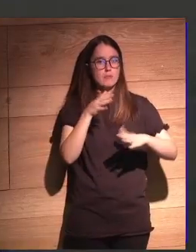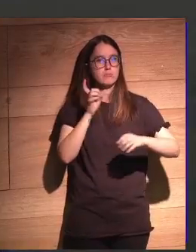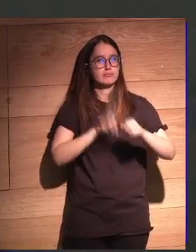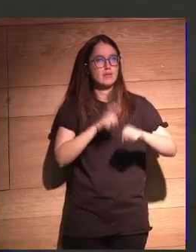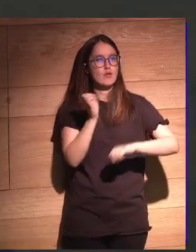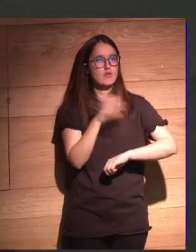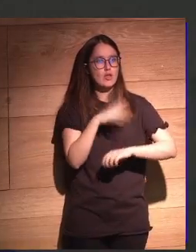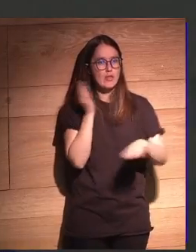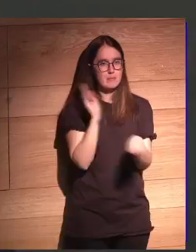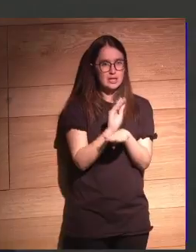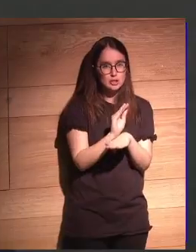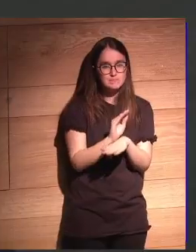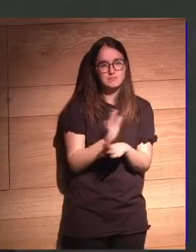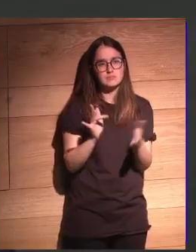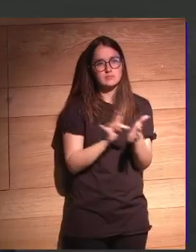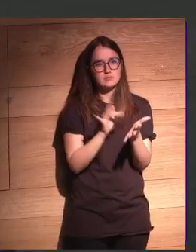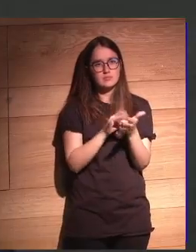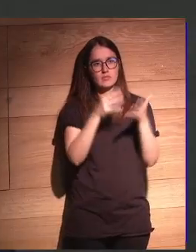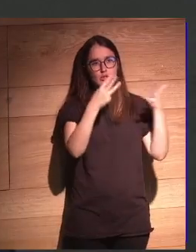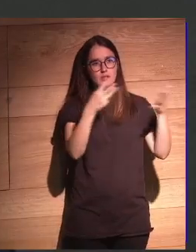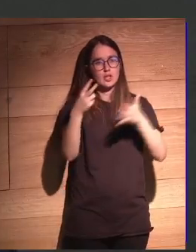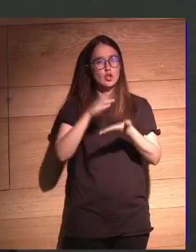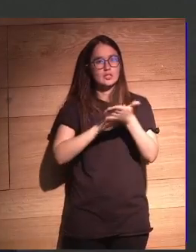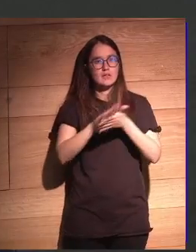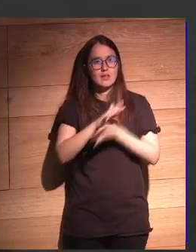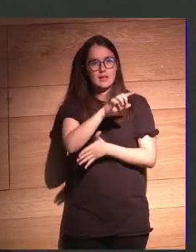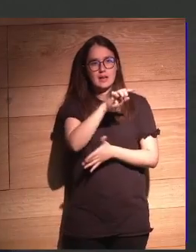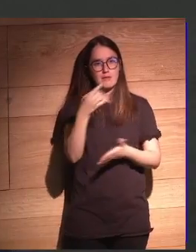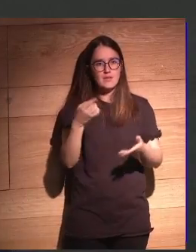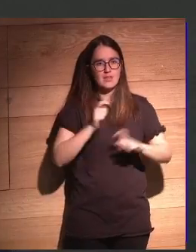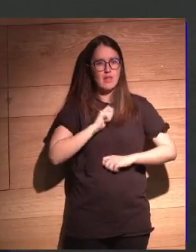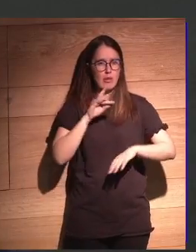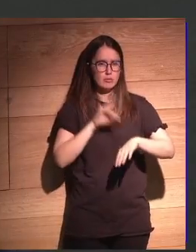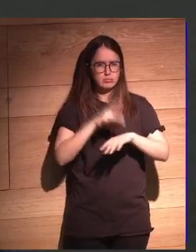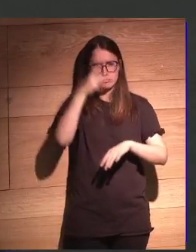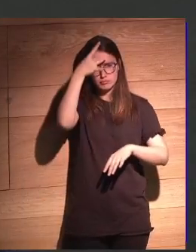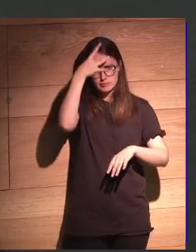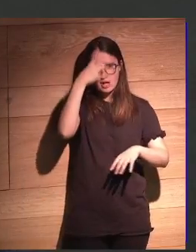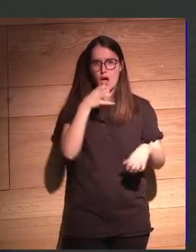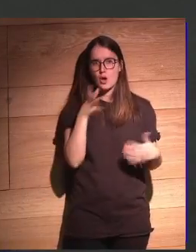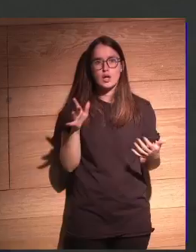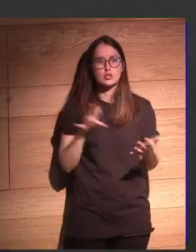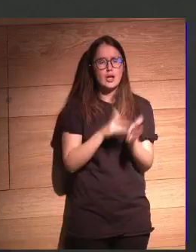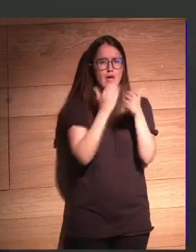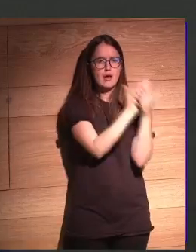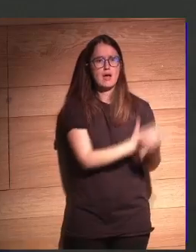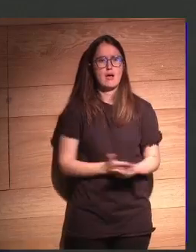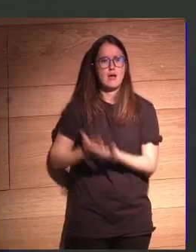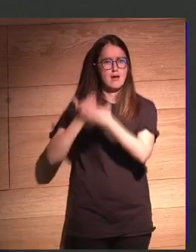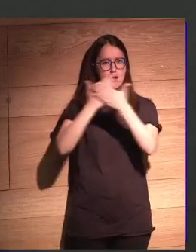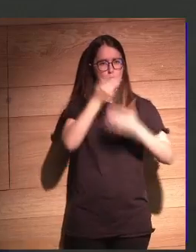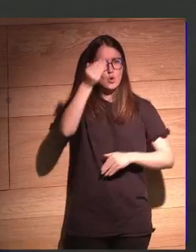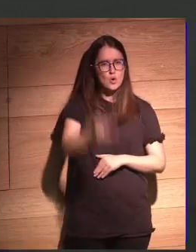about a person who is the son of a famous politician and who has placed himself very well in a vulture fund. He tells